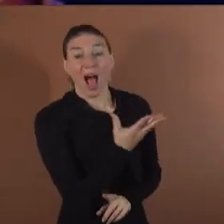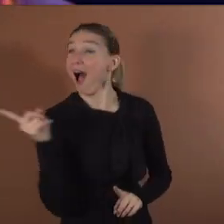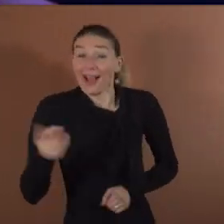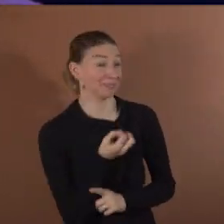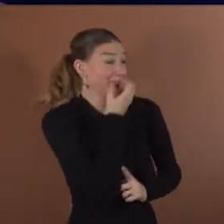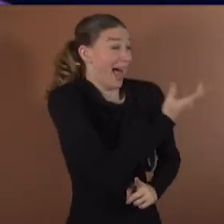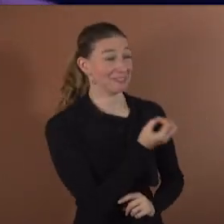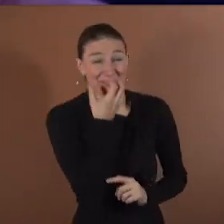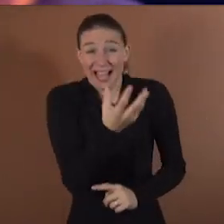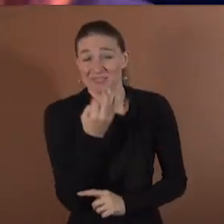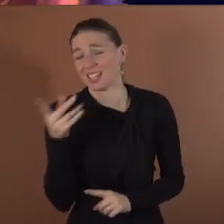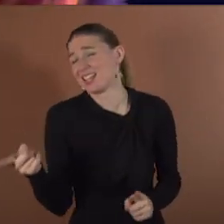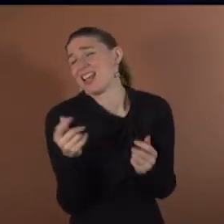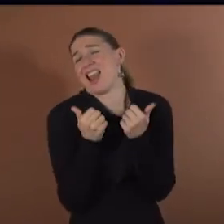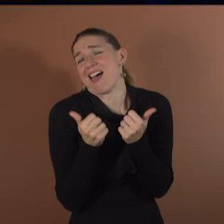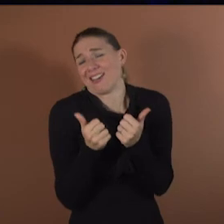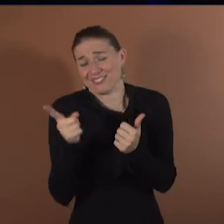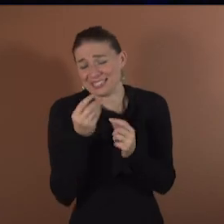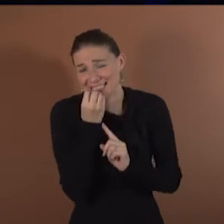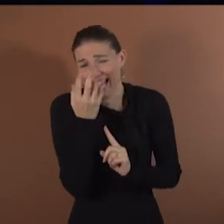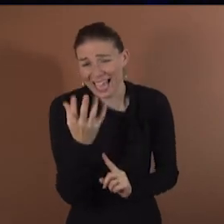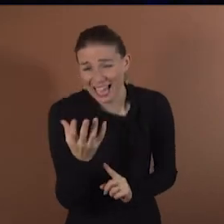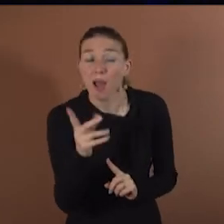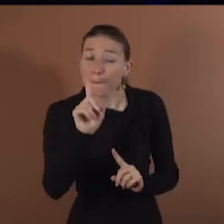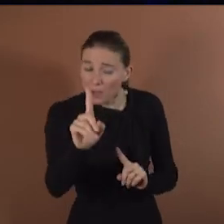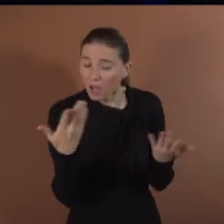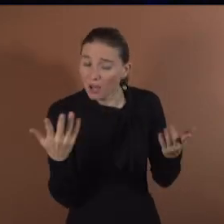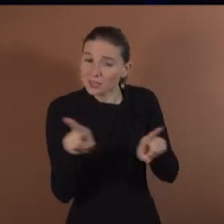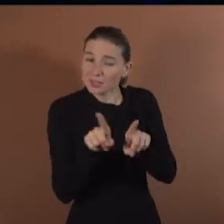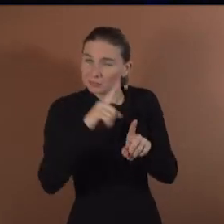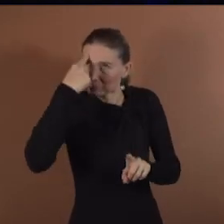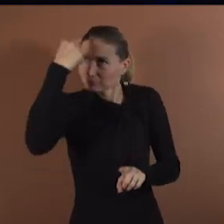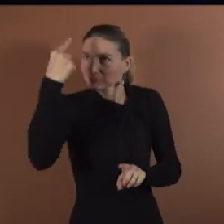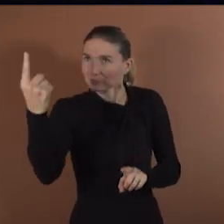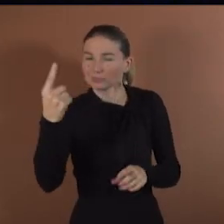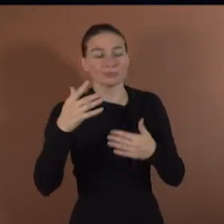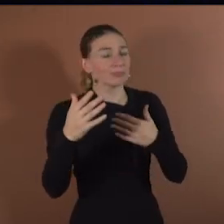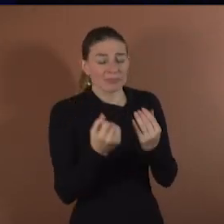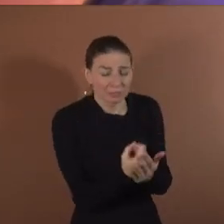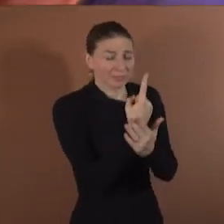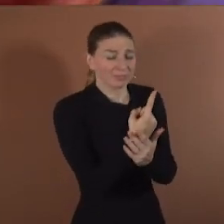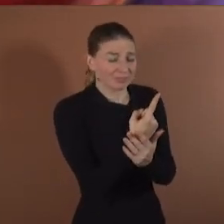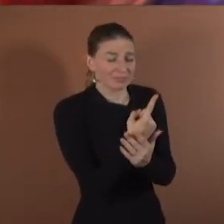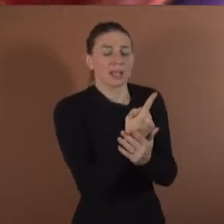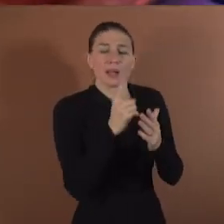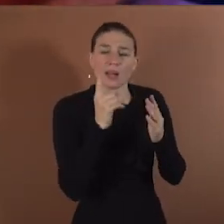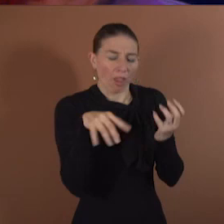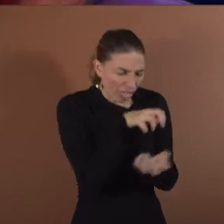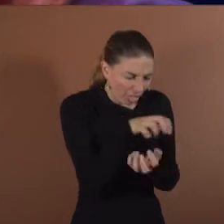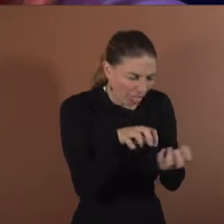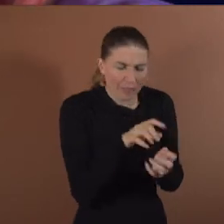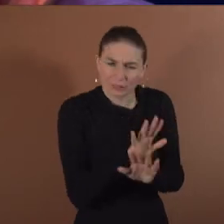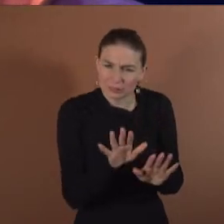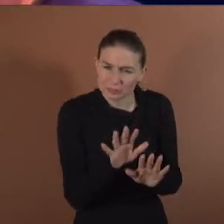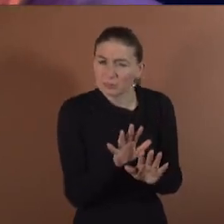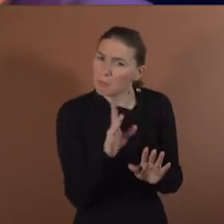people, and you're stirring it up, and you're mashing and messing things up, and it produces ideas. You don't have to take my word for this. Okay? I've come up with a little something